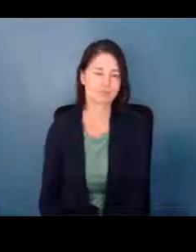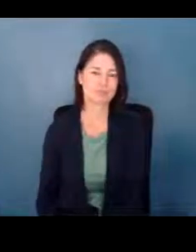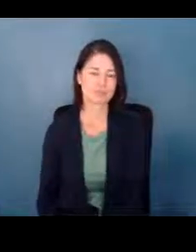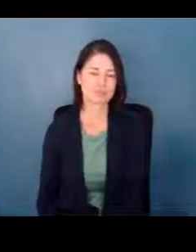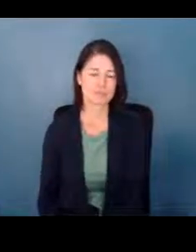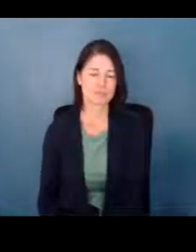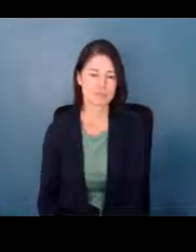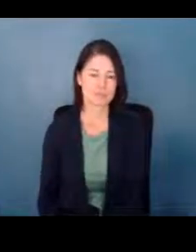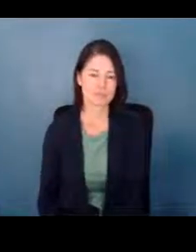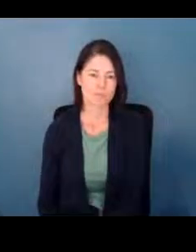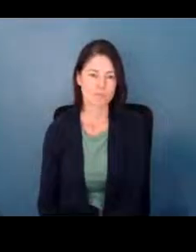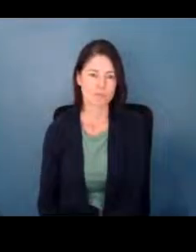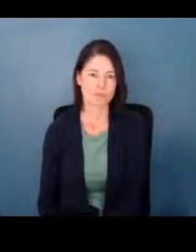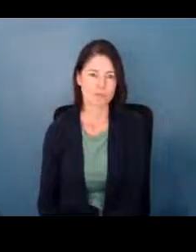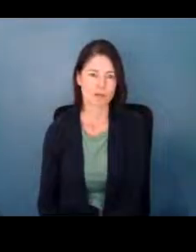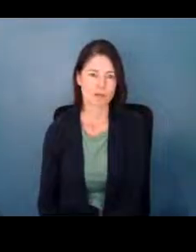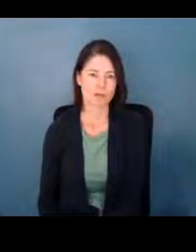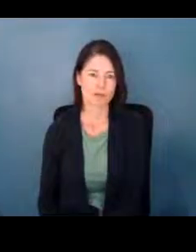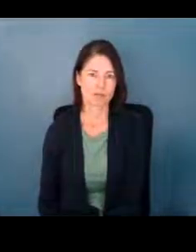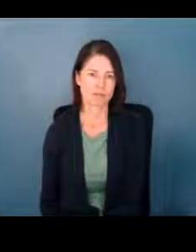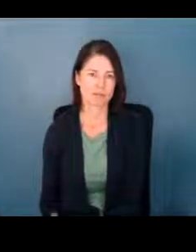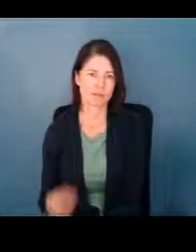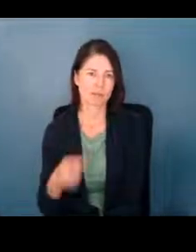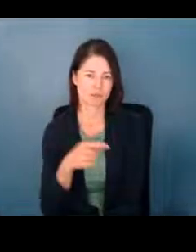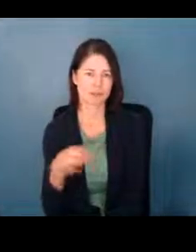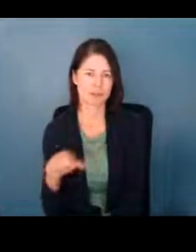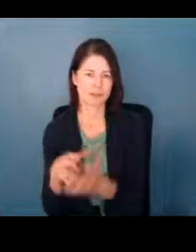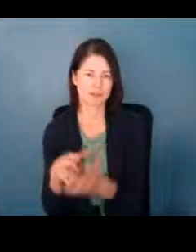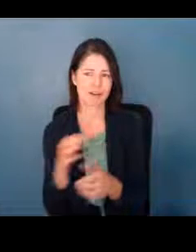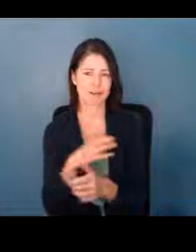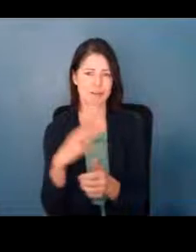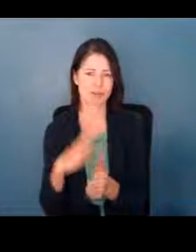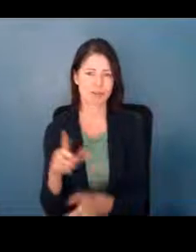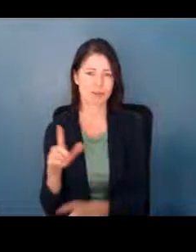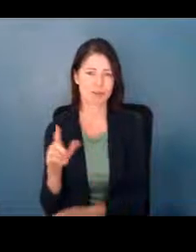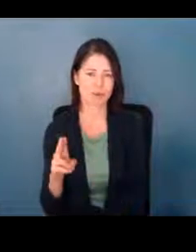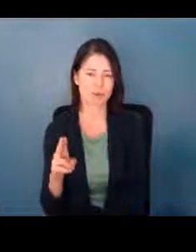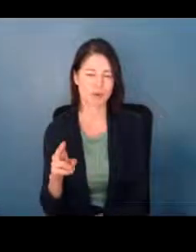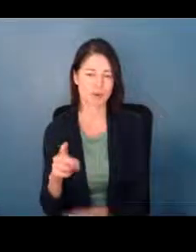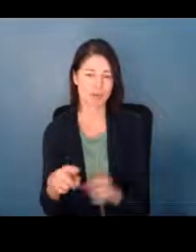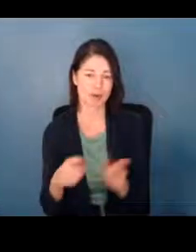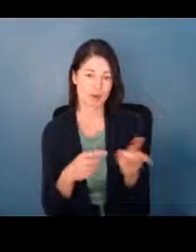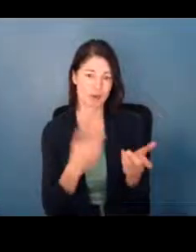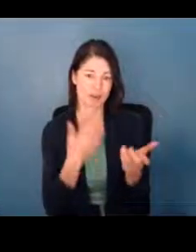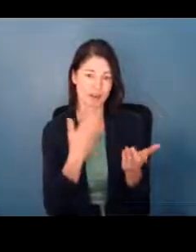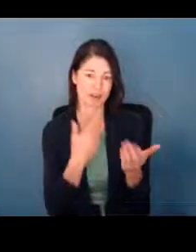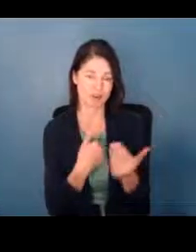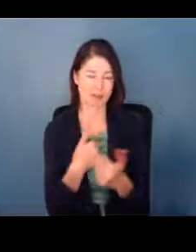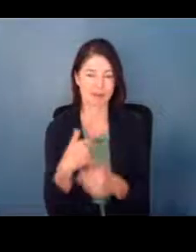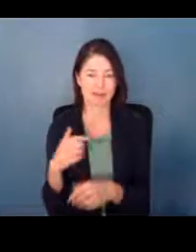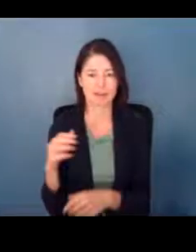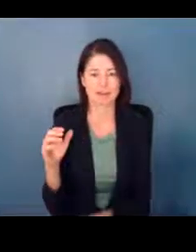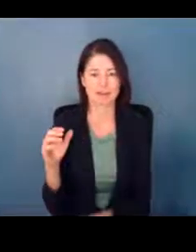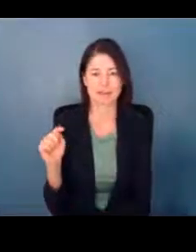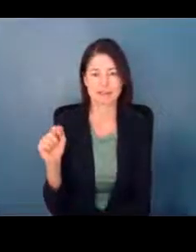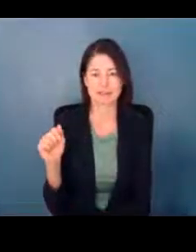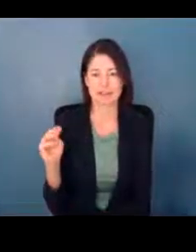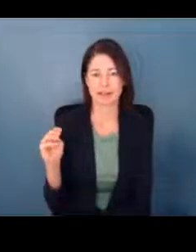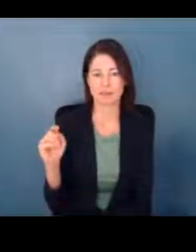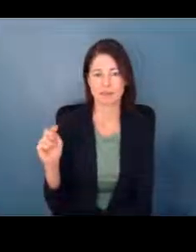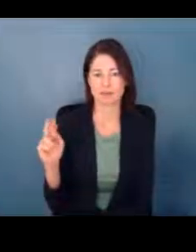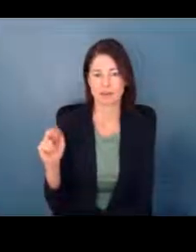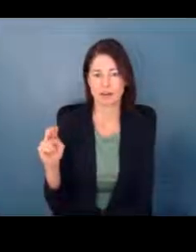You did a lot, Commissioner Liu, but more, since you're thanking me, I have to call out Tam Tran. She's our student assistant. She's